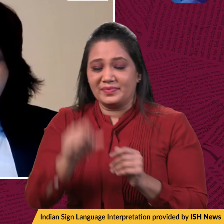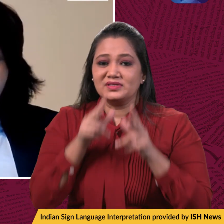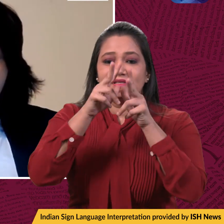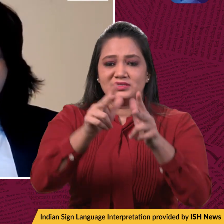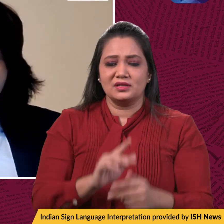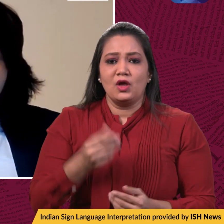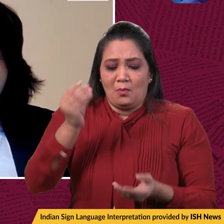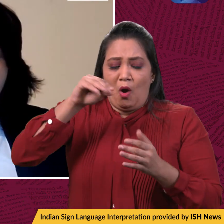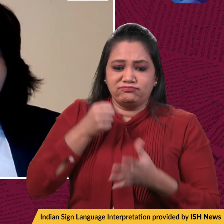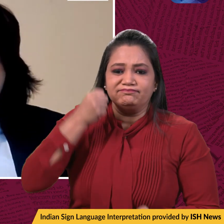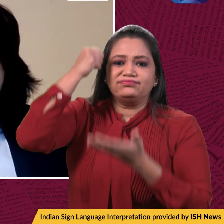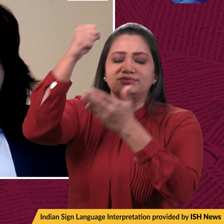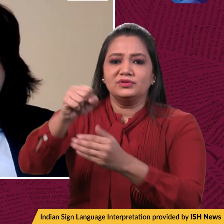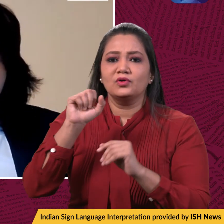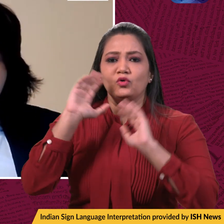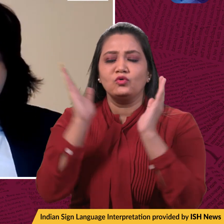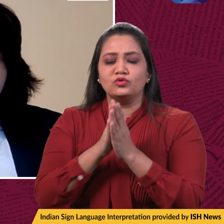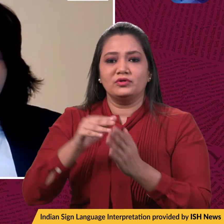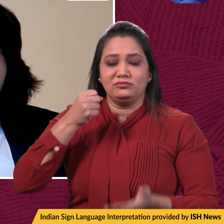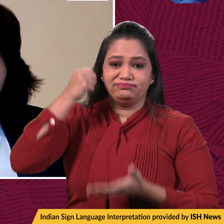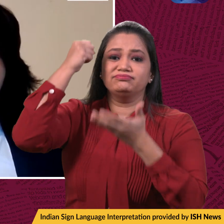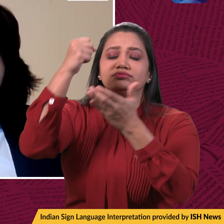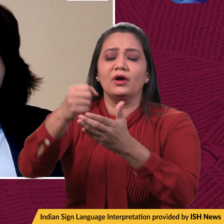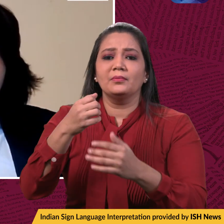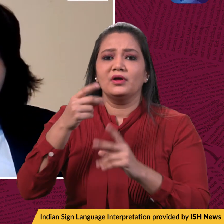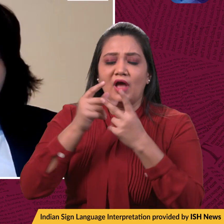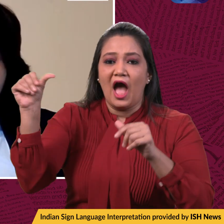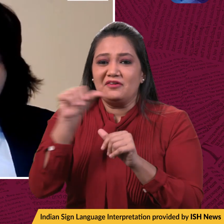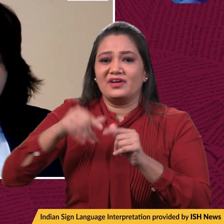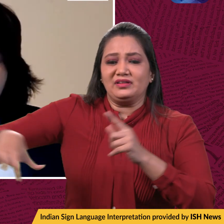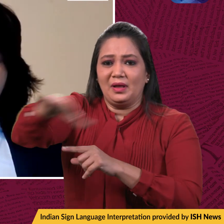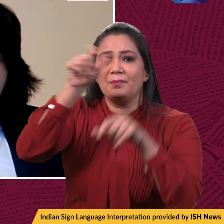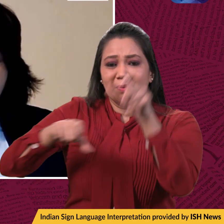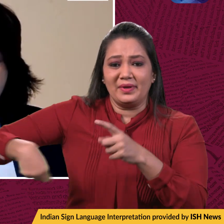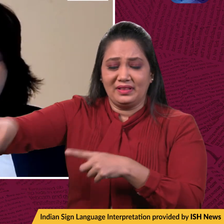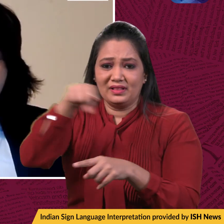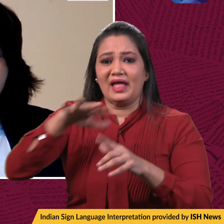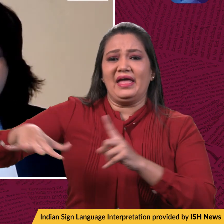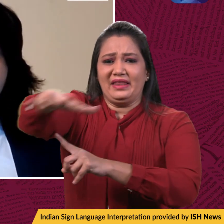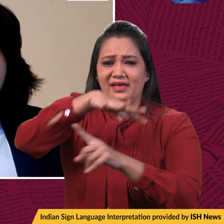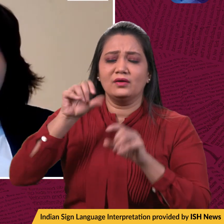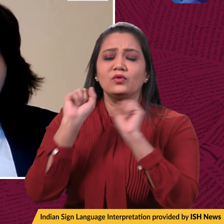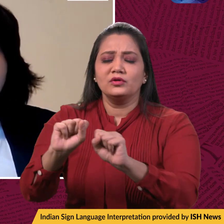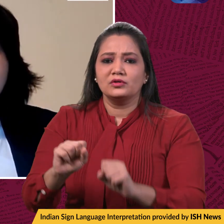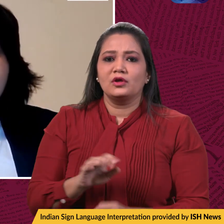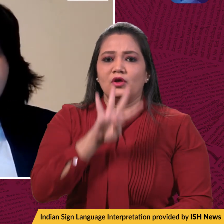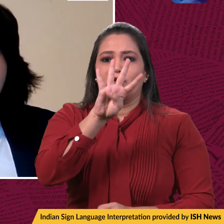funds will bring the total US aid in the country and for Afghan refugees in that region to